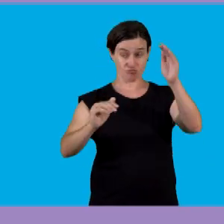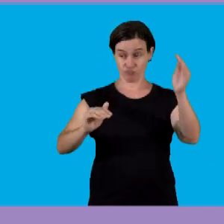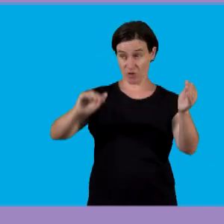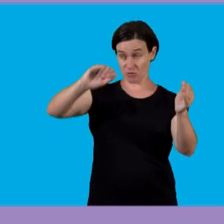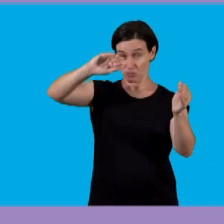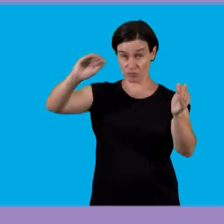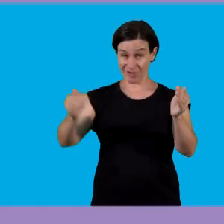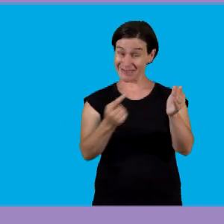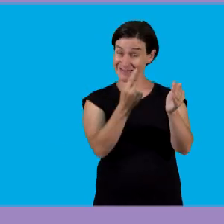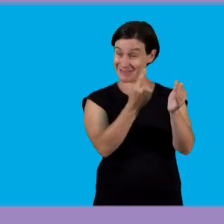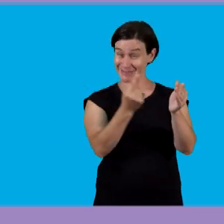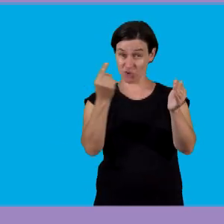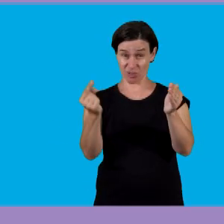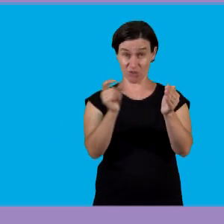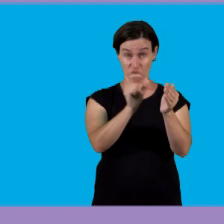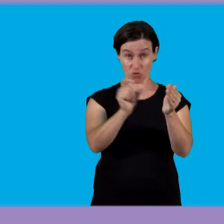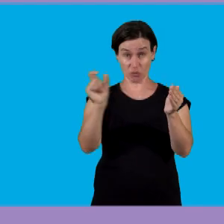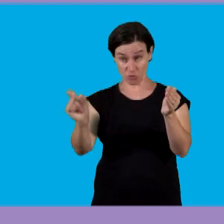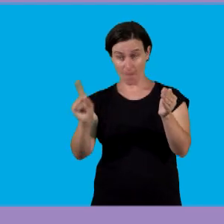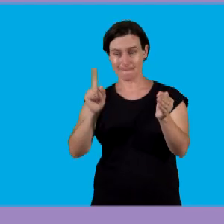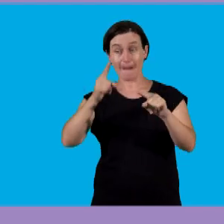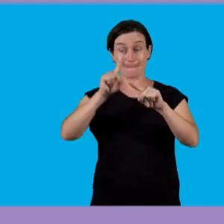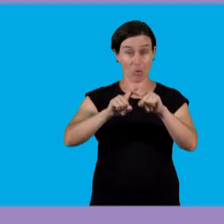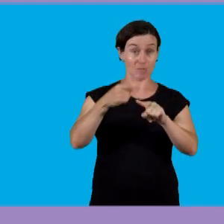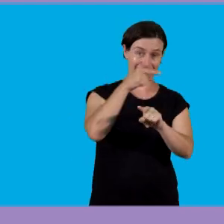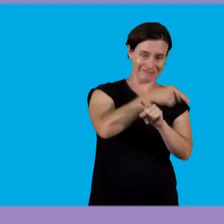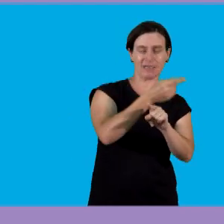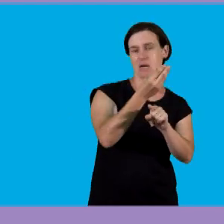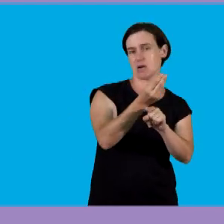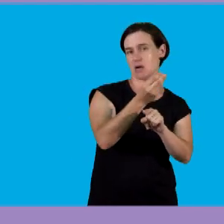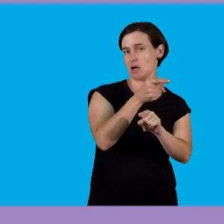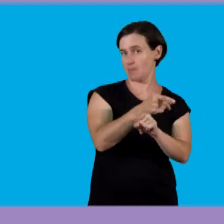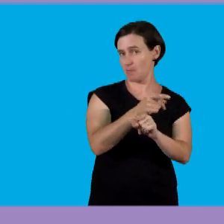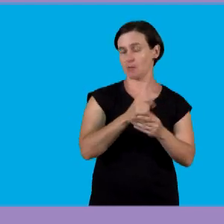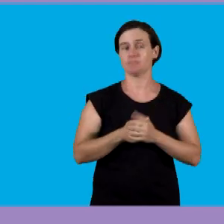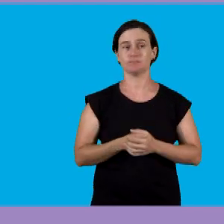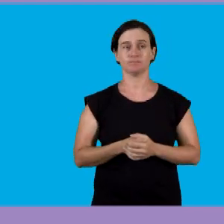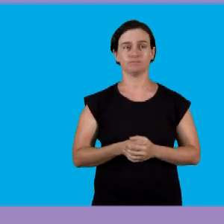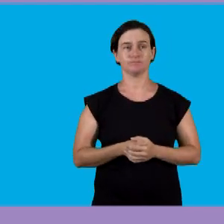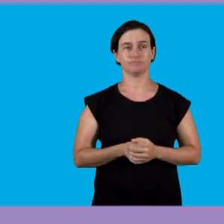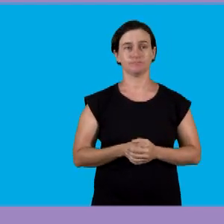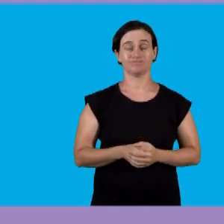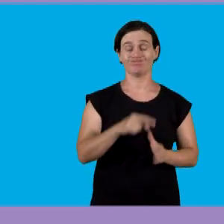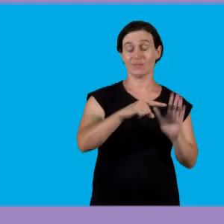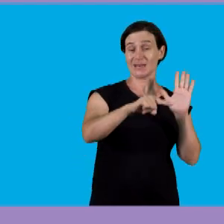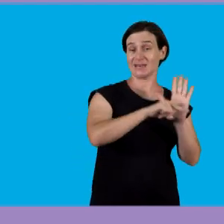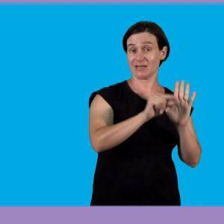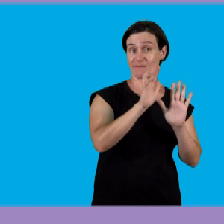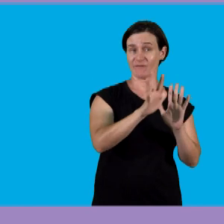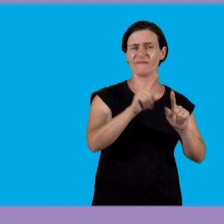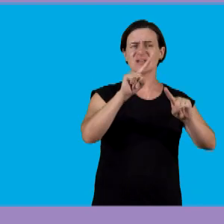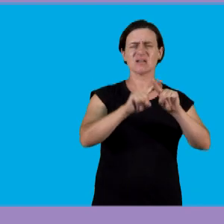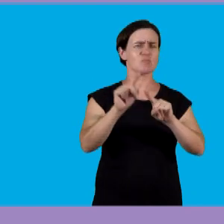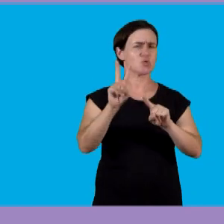term of the binomial must multiply with that monomial. So now we have a negative